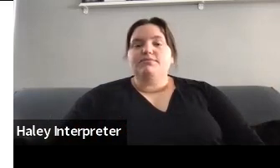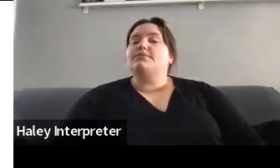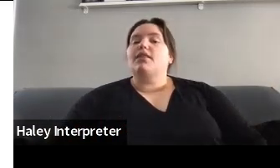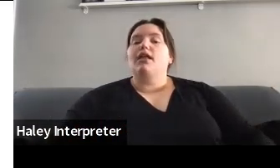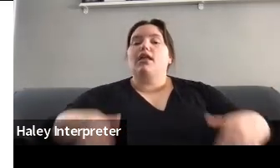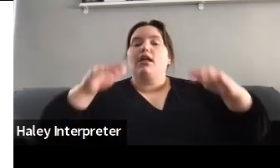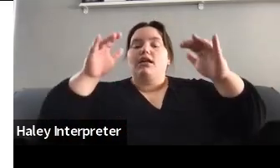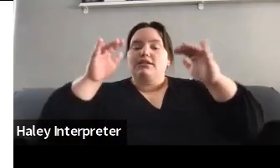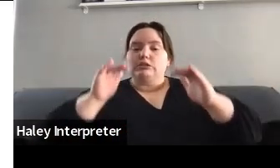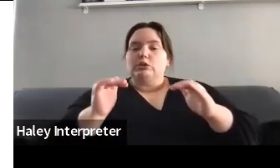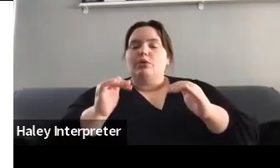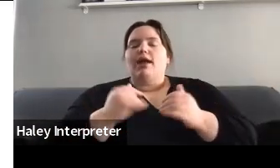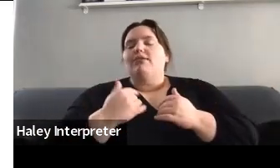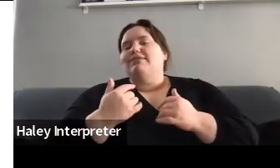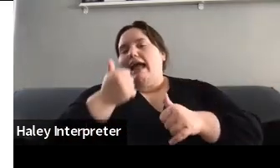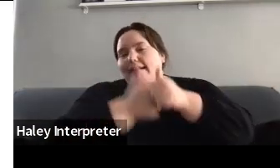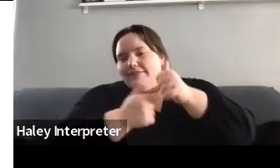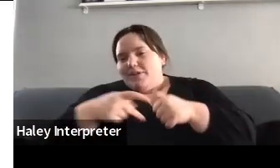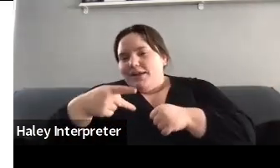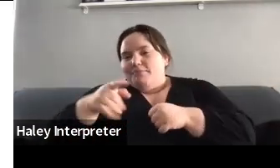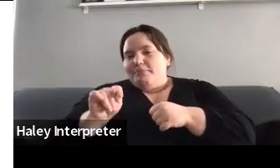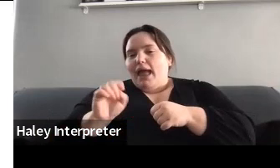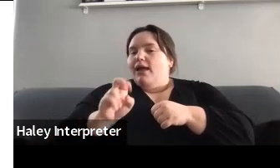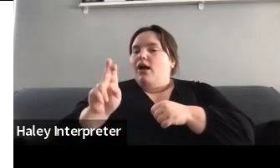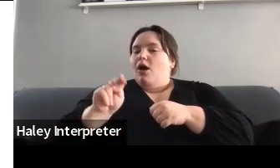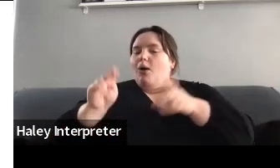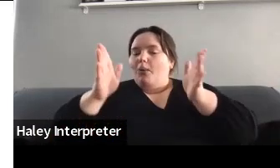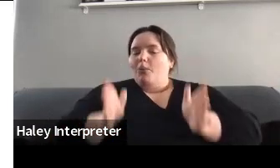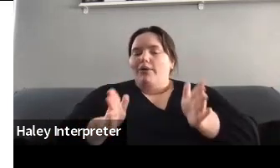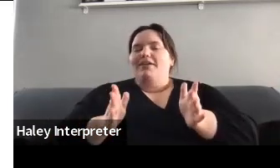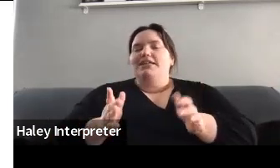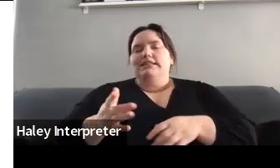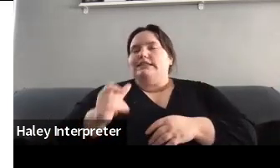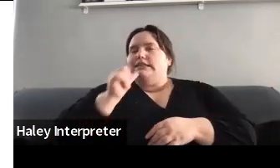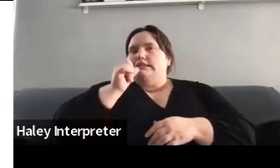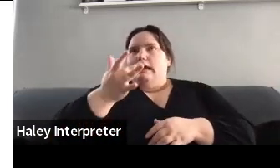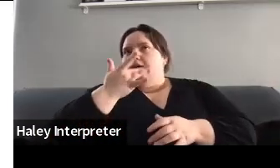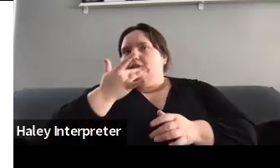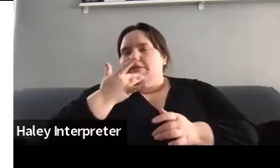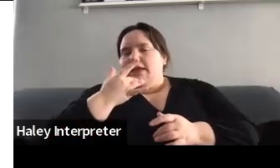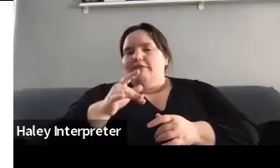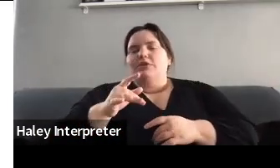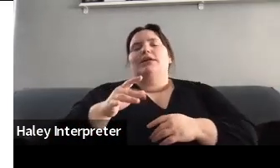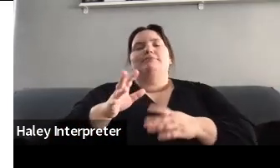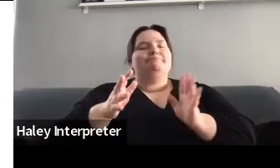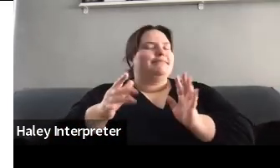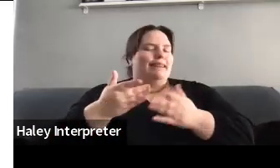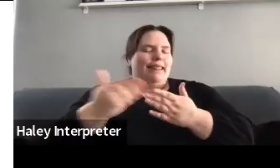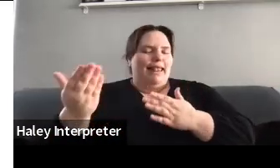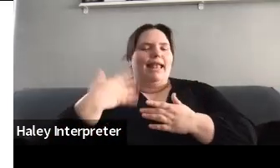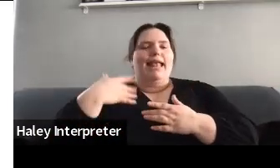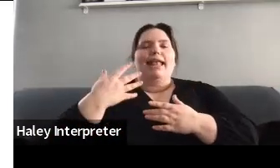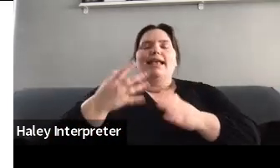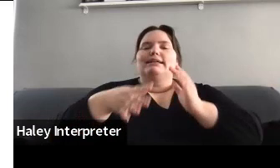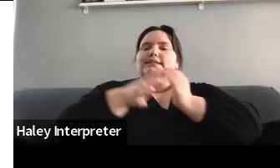owner's least favorite tasks is AT for waste management. And I'm going to start with dogs. I think